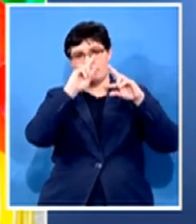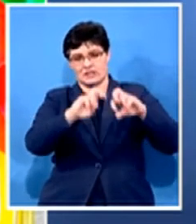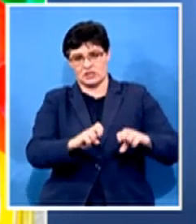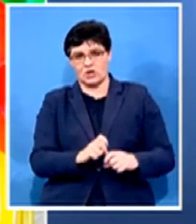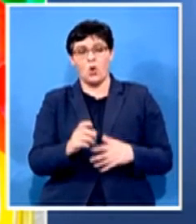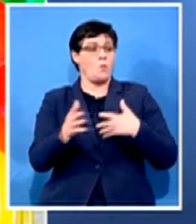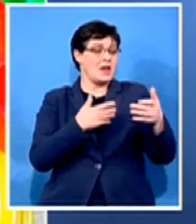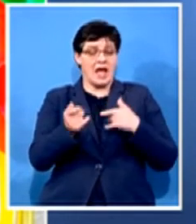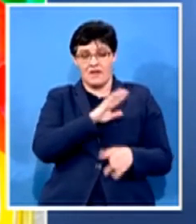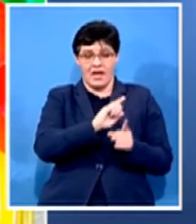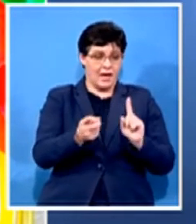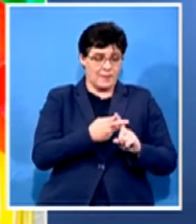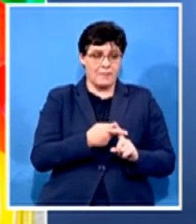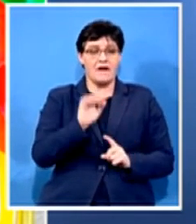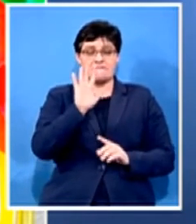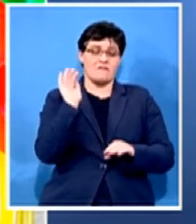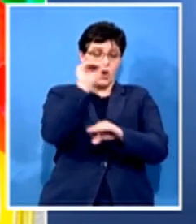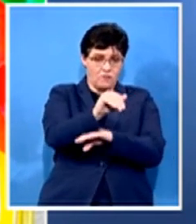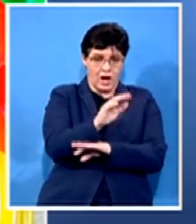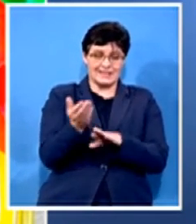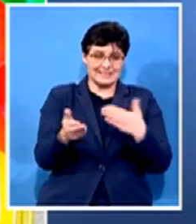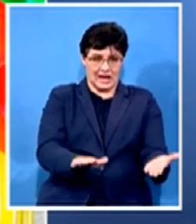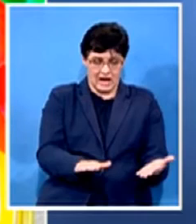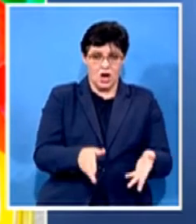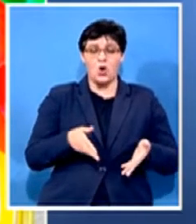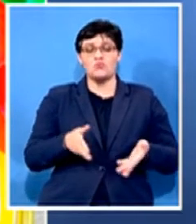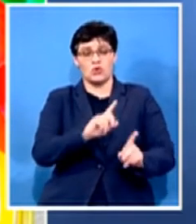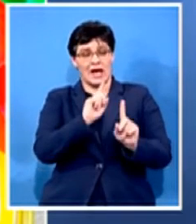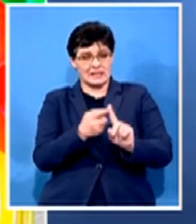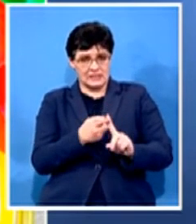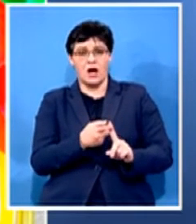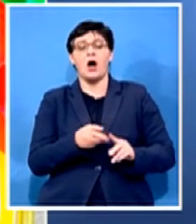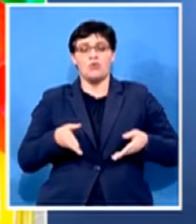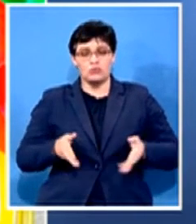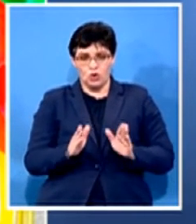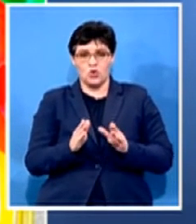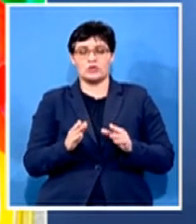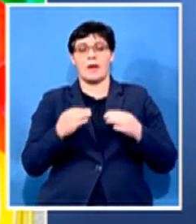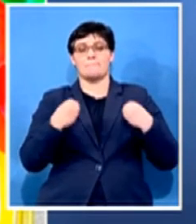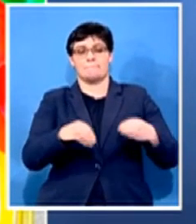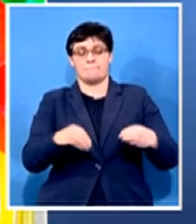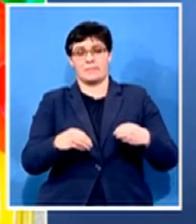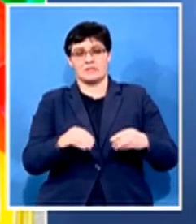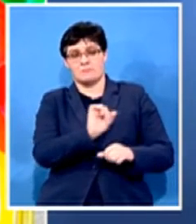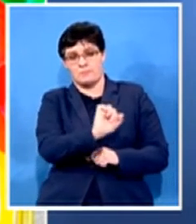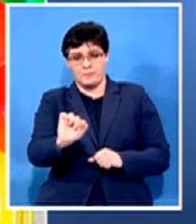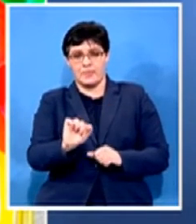who pass away in a road collision, the Road Traffic Management Corporation assists the SAPS in finding a